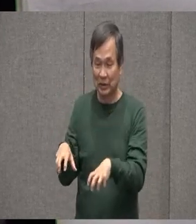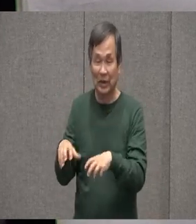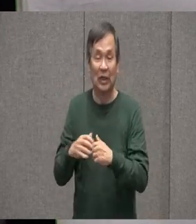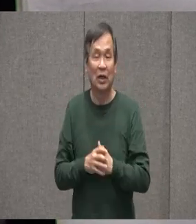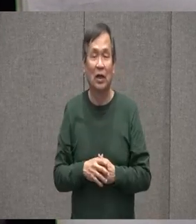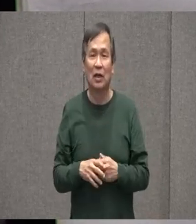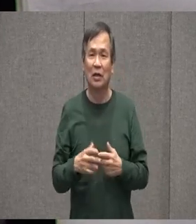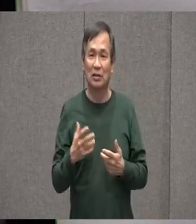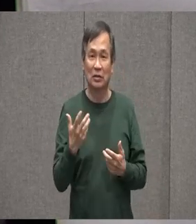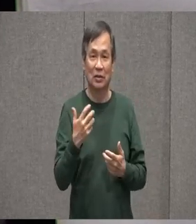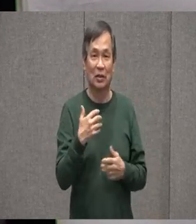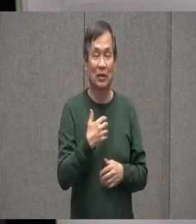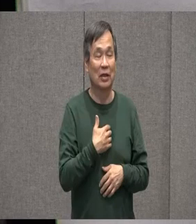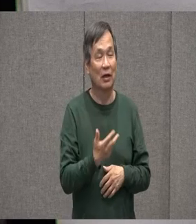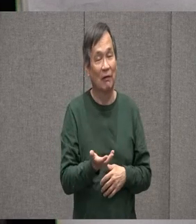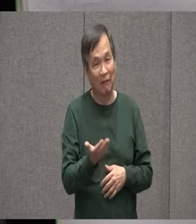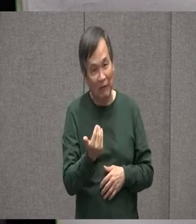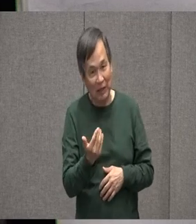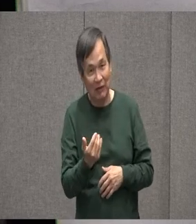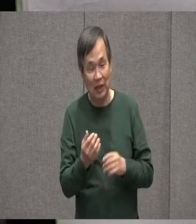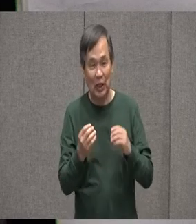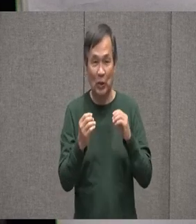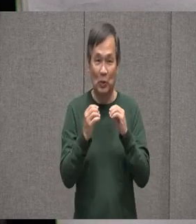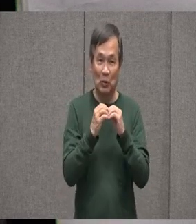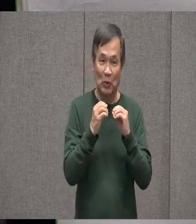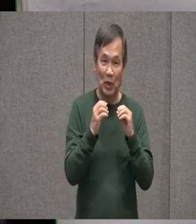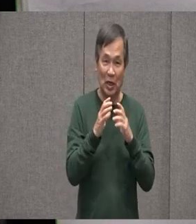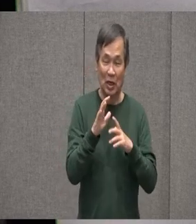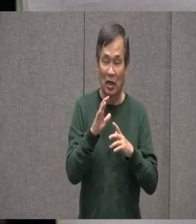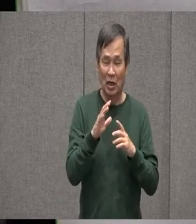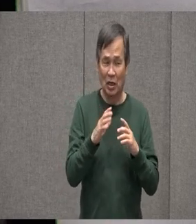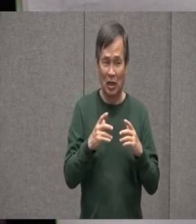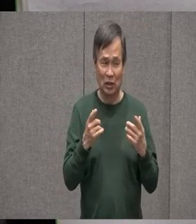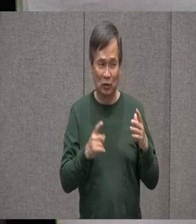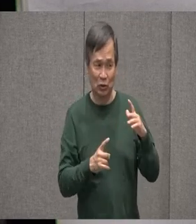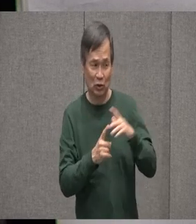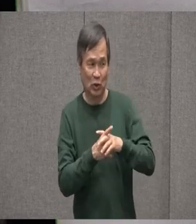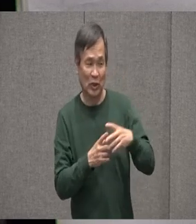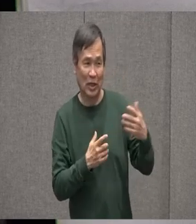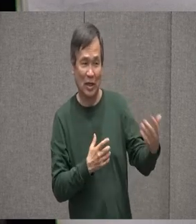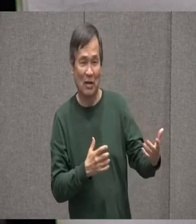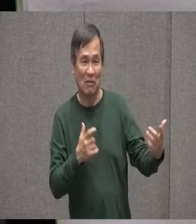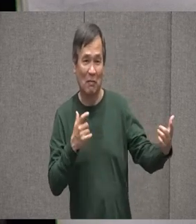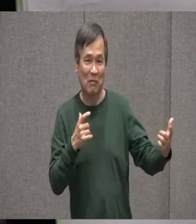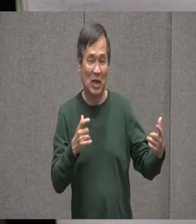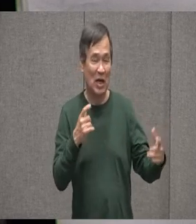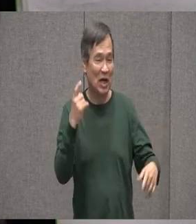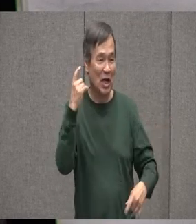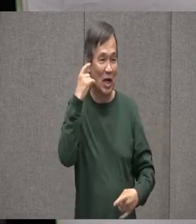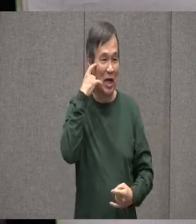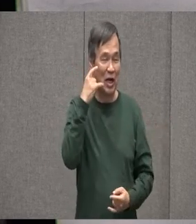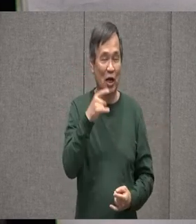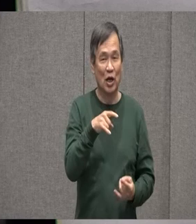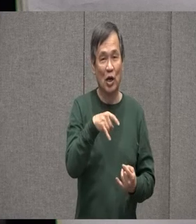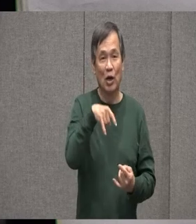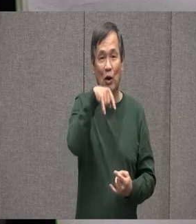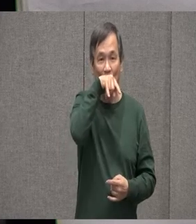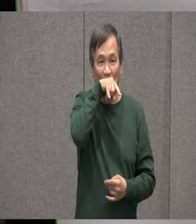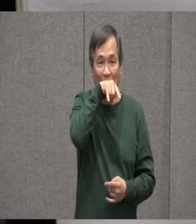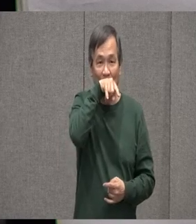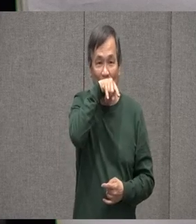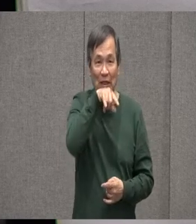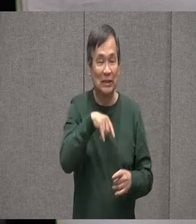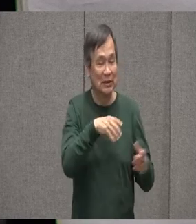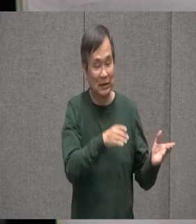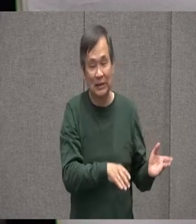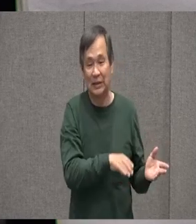15 restless critters, all with the jitters, felt something huge quaking the ground. They heard walrus clapping, tail fins